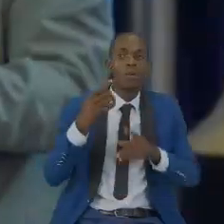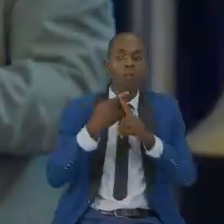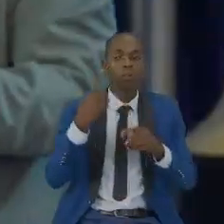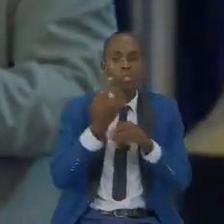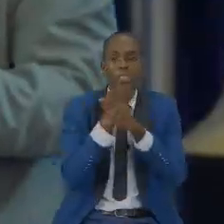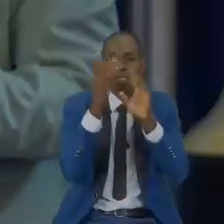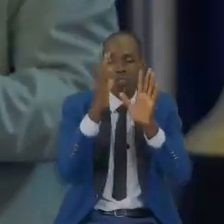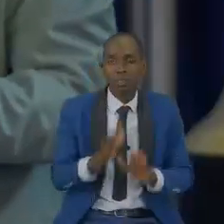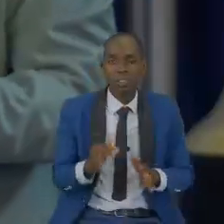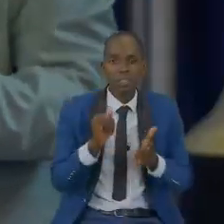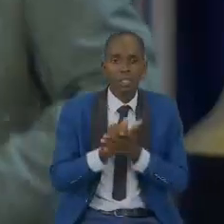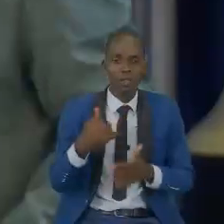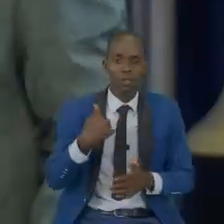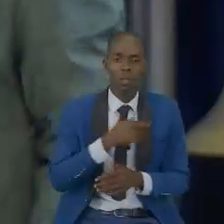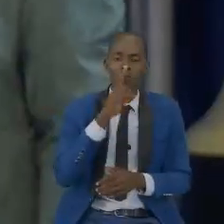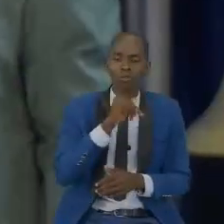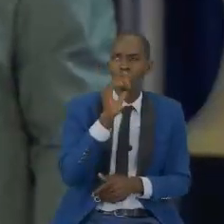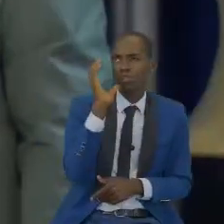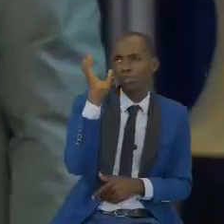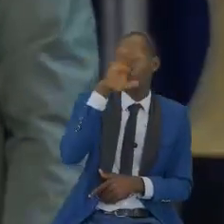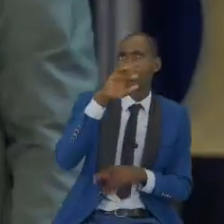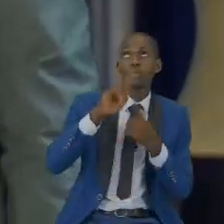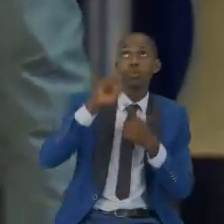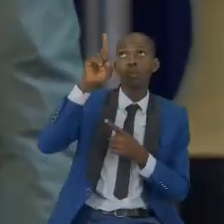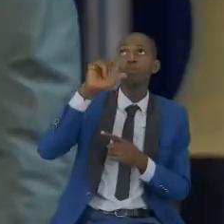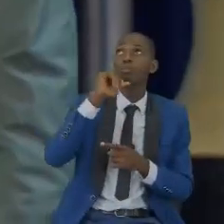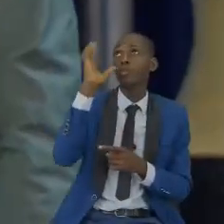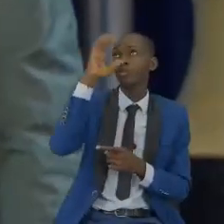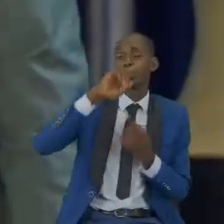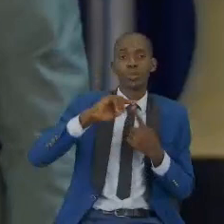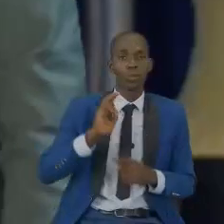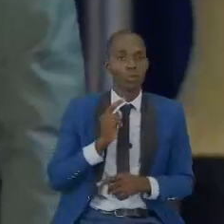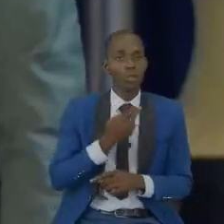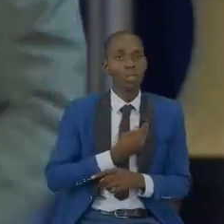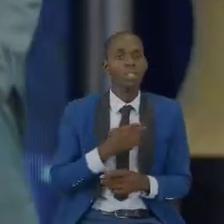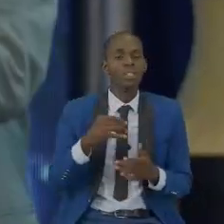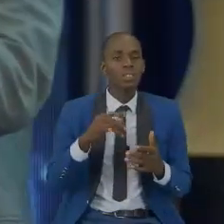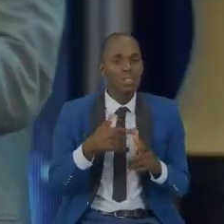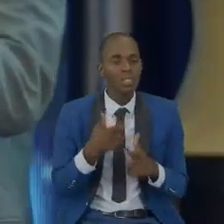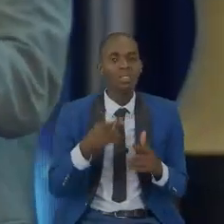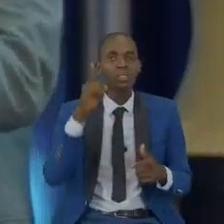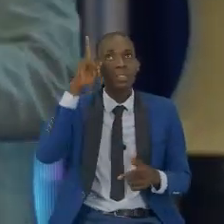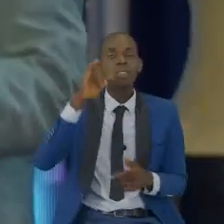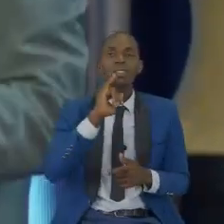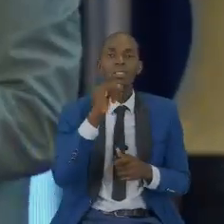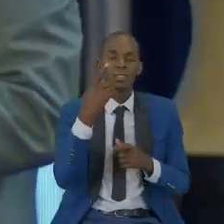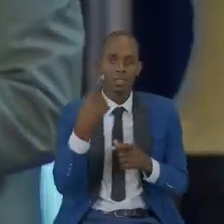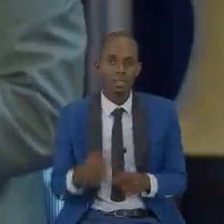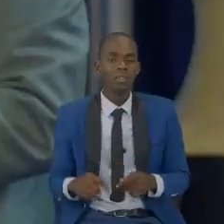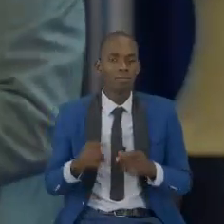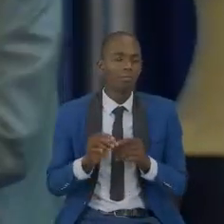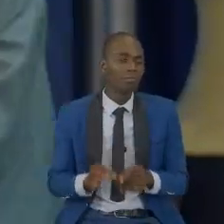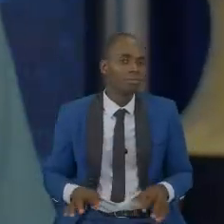we're not a stranger to him, and is the foundation of our faith. We have